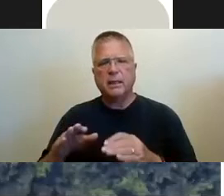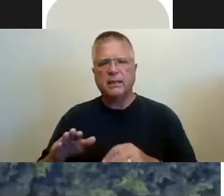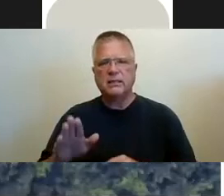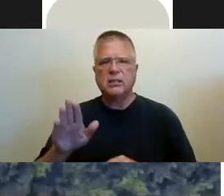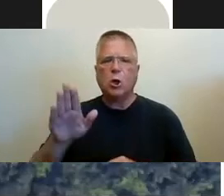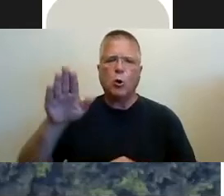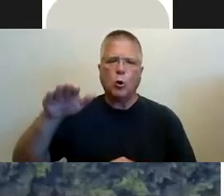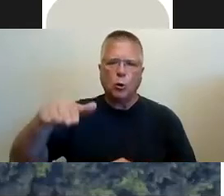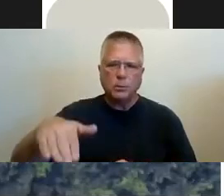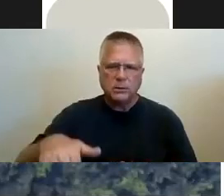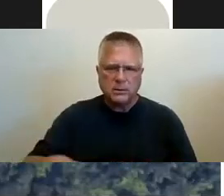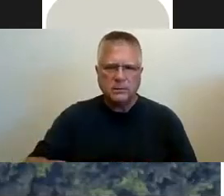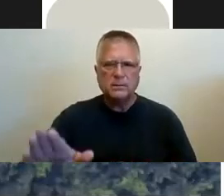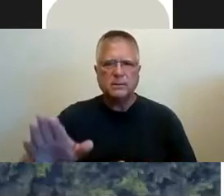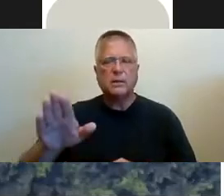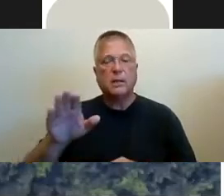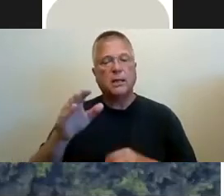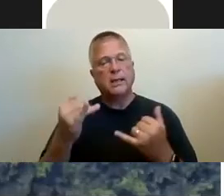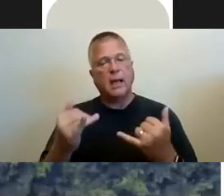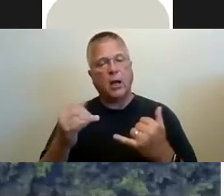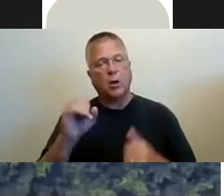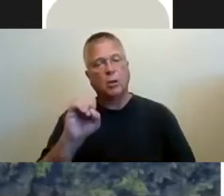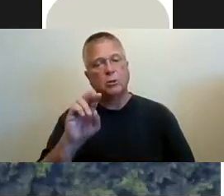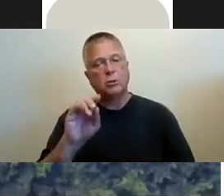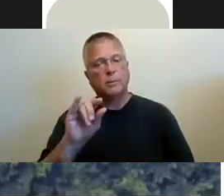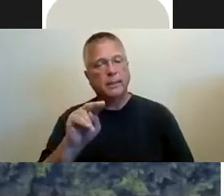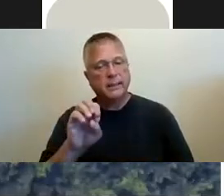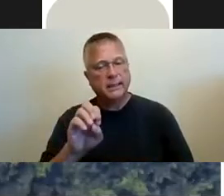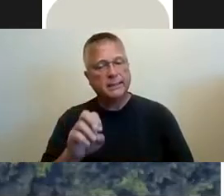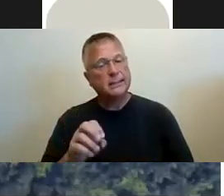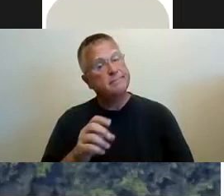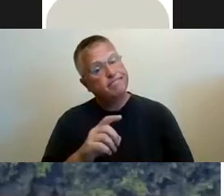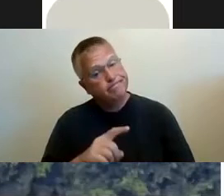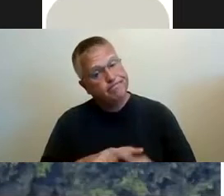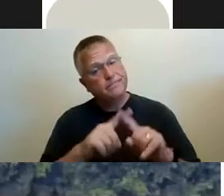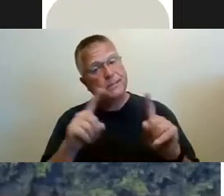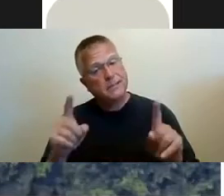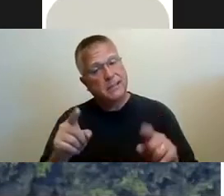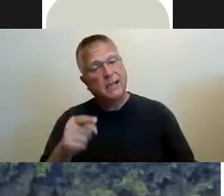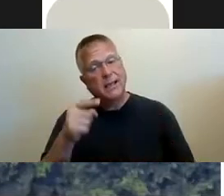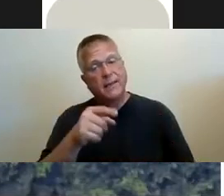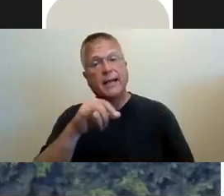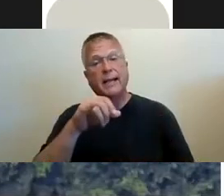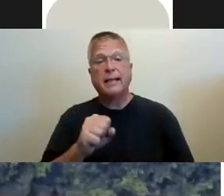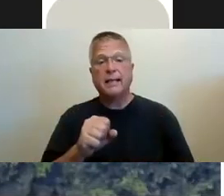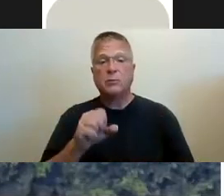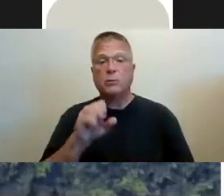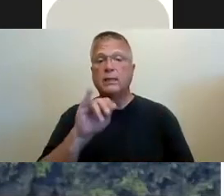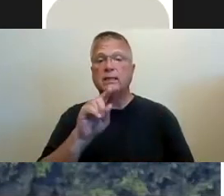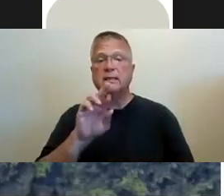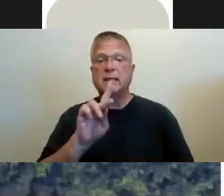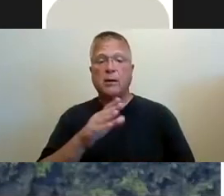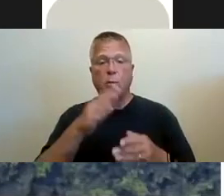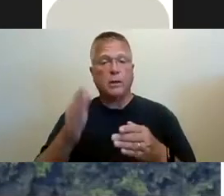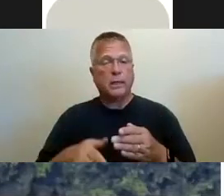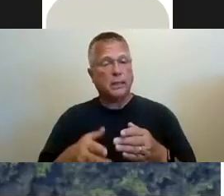things. Serpentine, however, there is Serpentine is where the sidewalk ends, as it turns